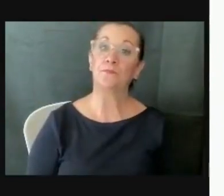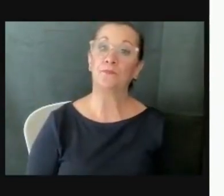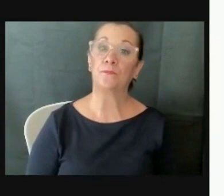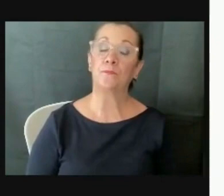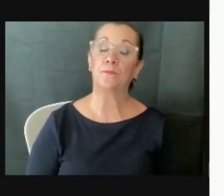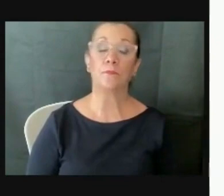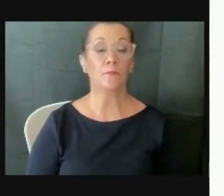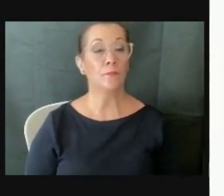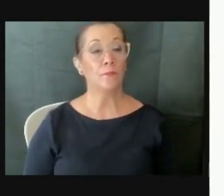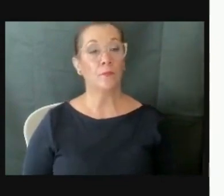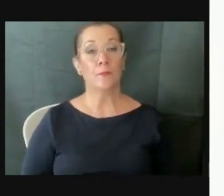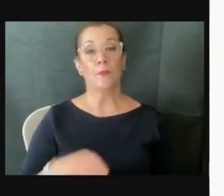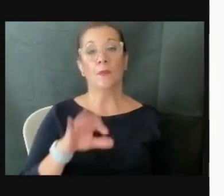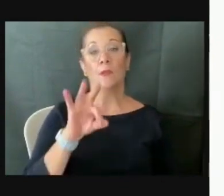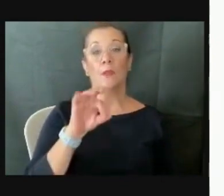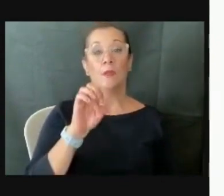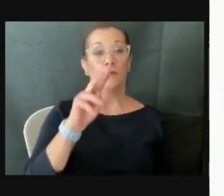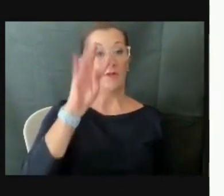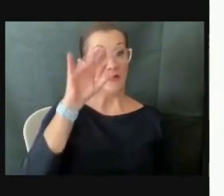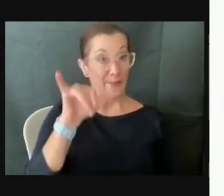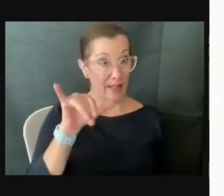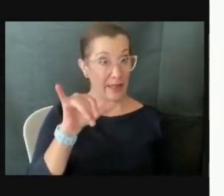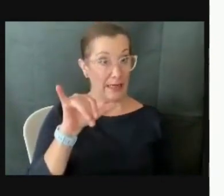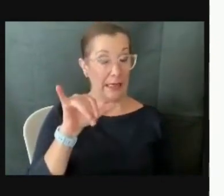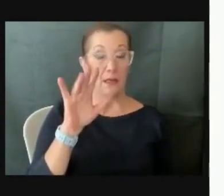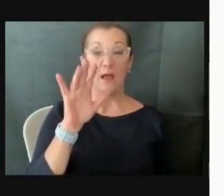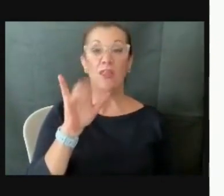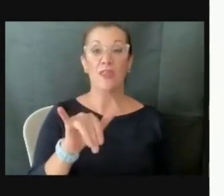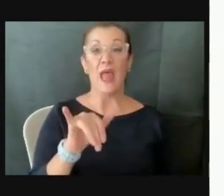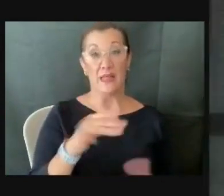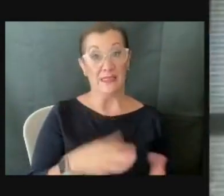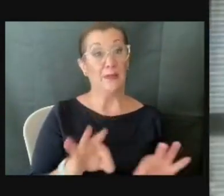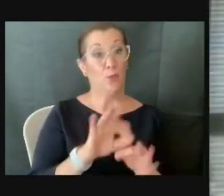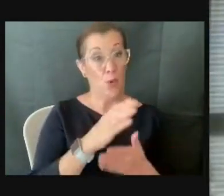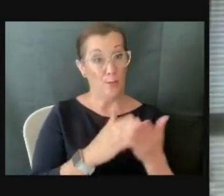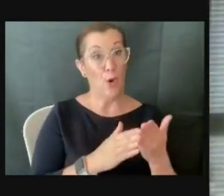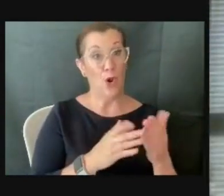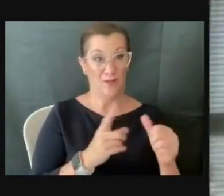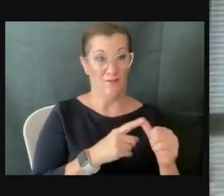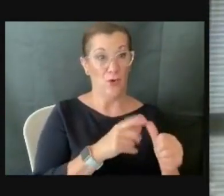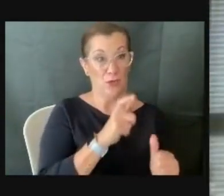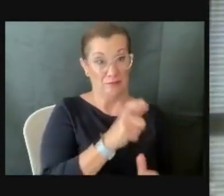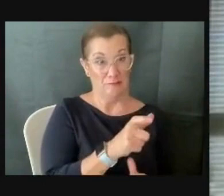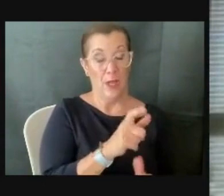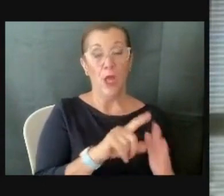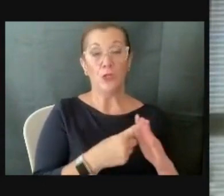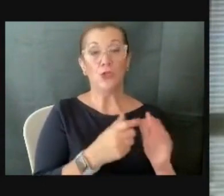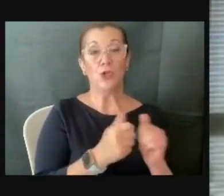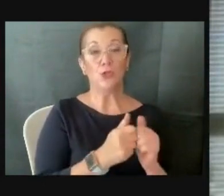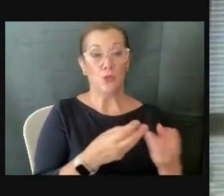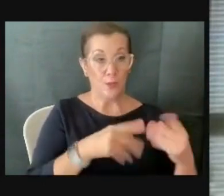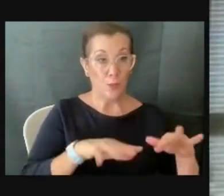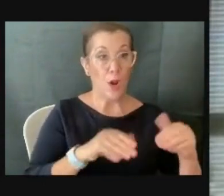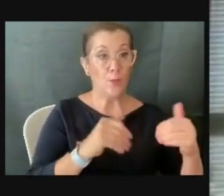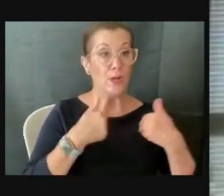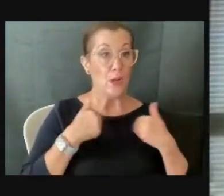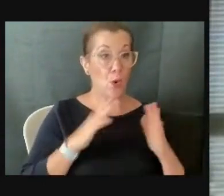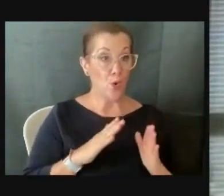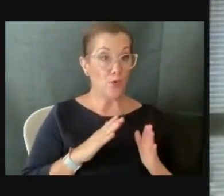So the feasibility aspect, this is a pretty important aspect, and it's going to start with the property owner or